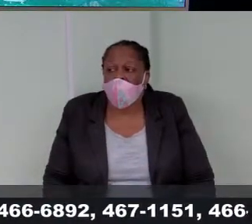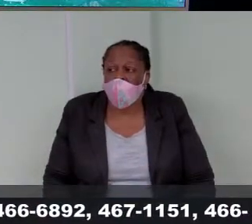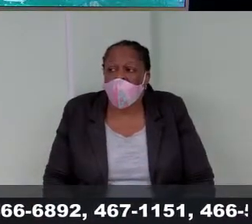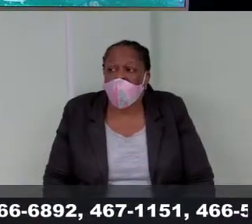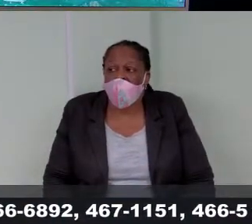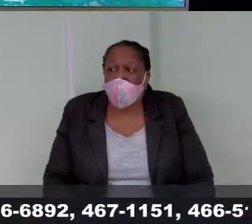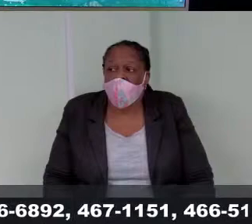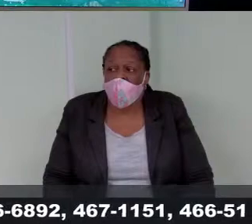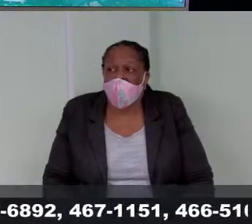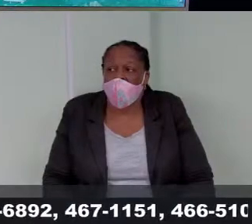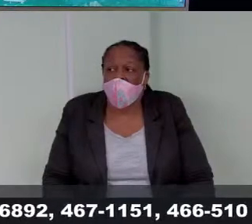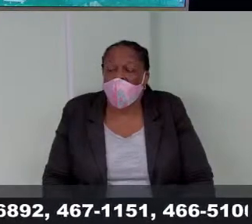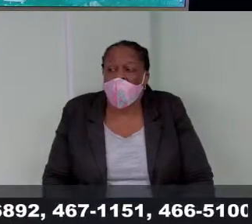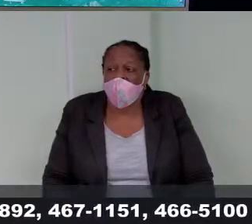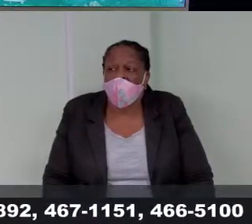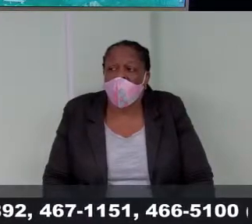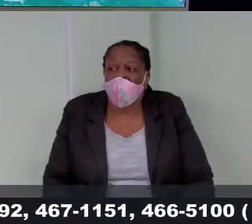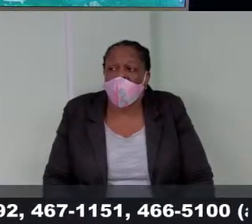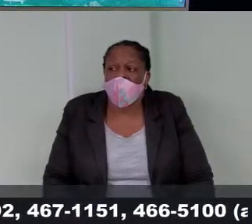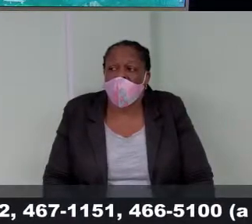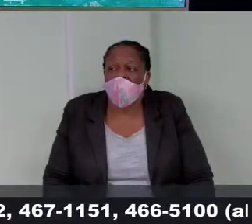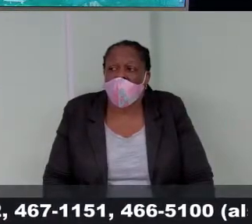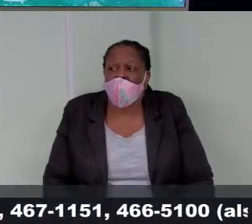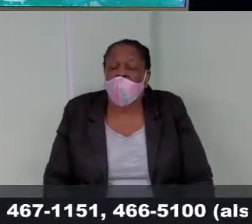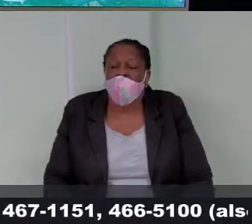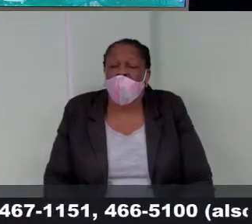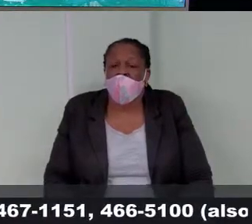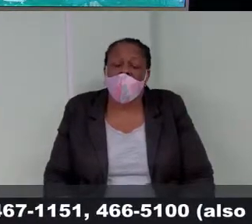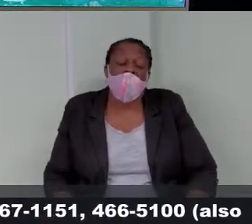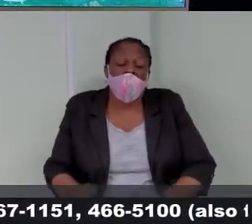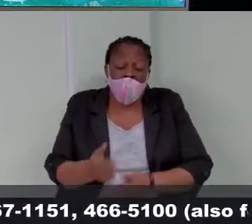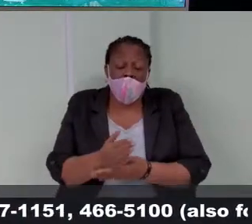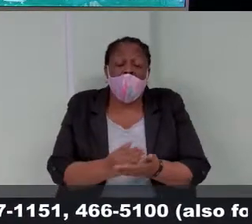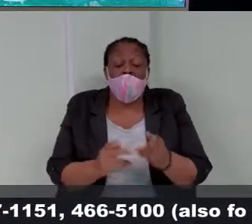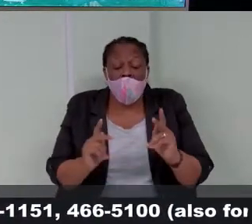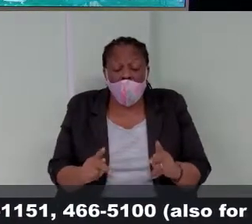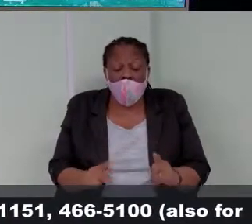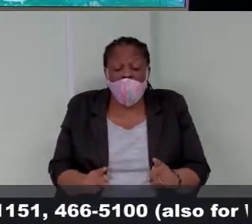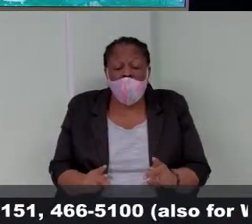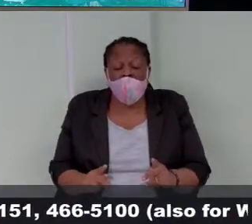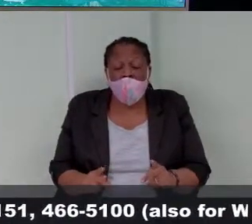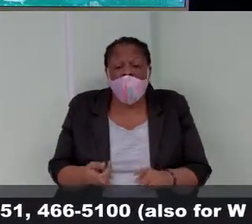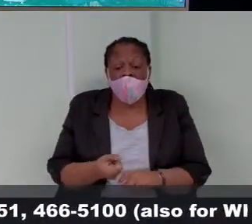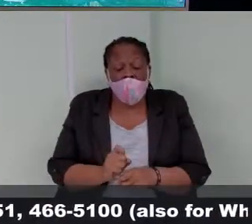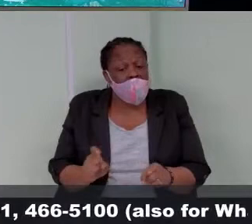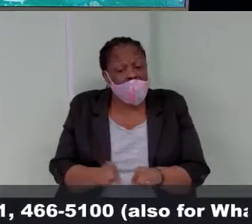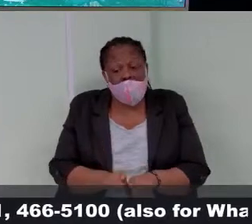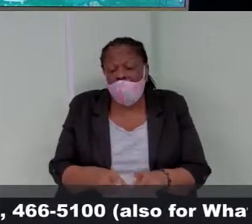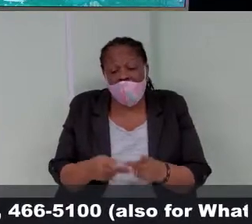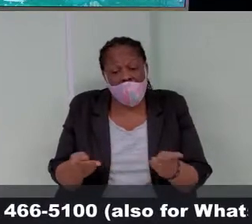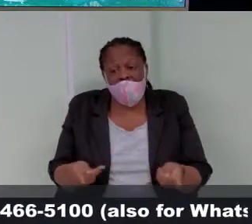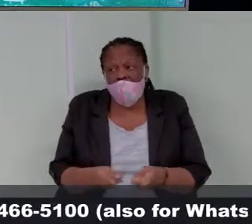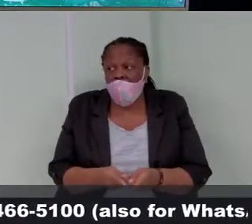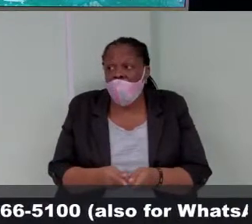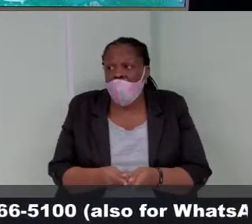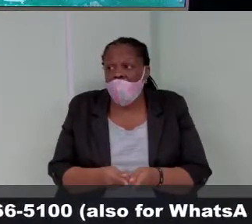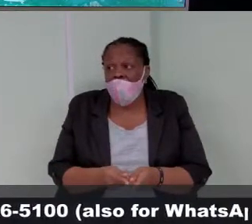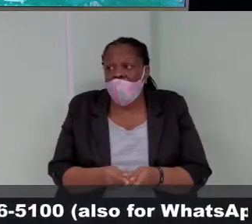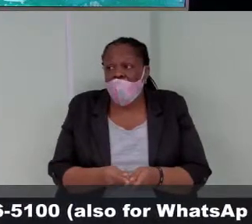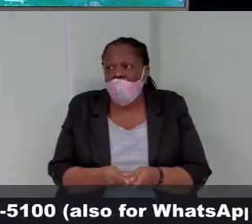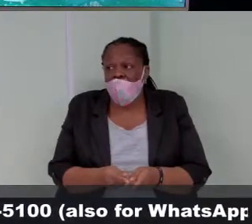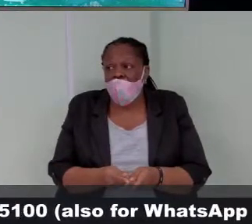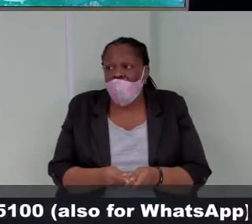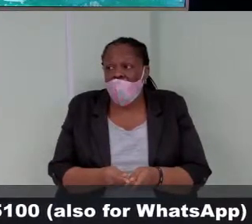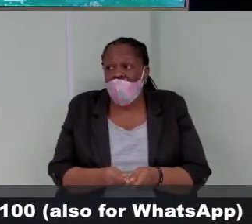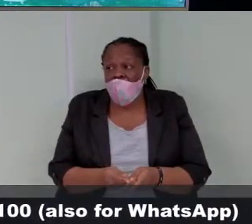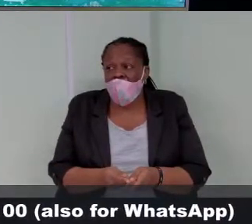RT-PCR test within the 72-hour period of travel. And so I think it just involves